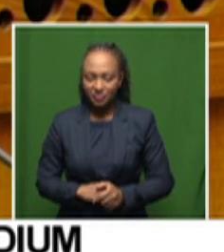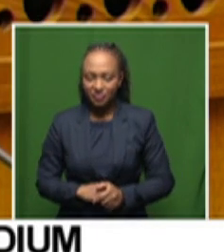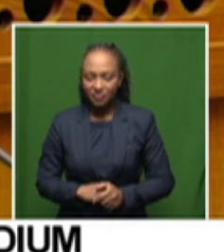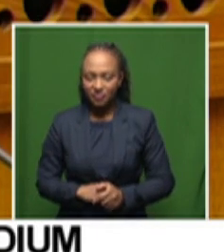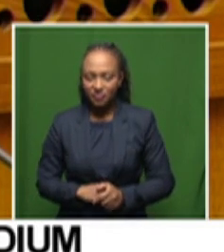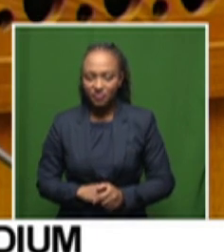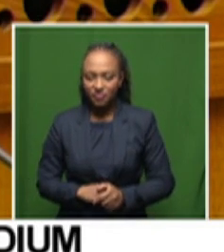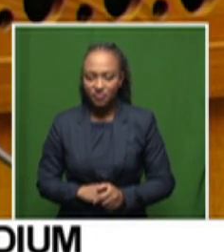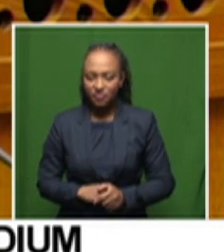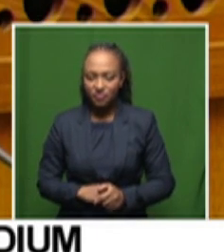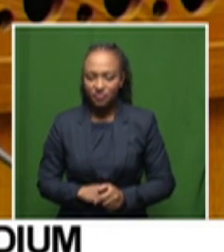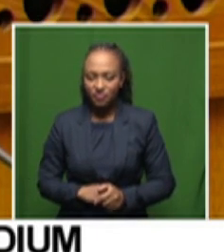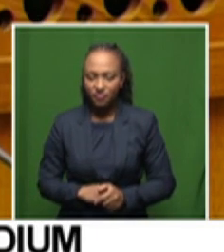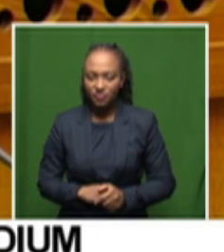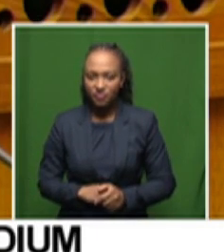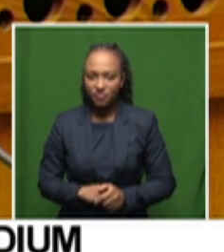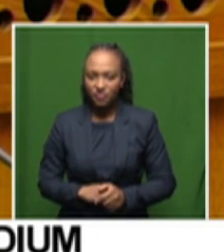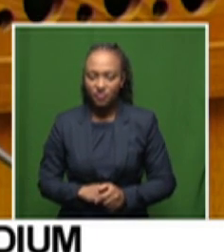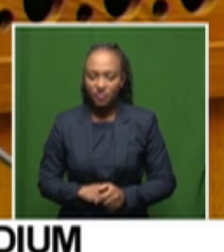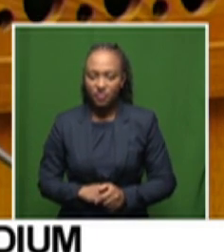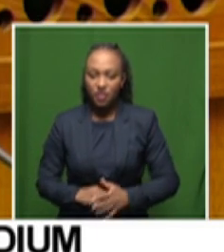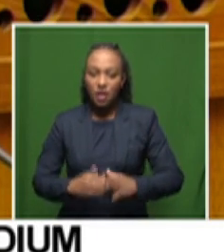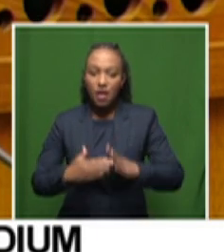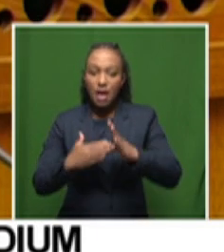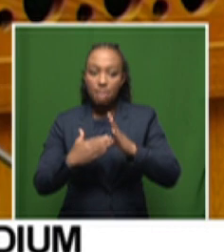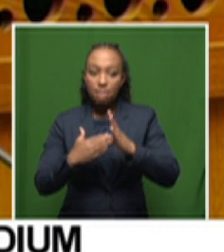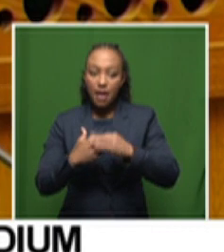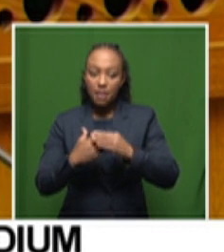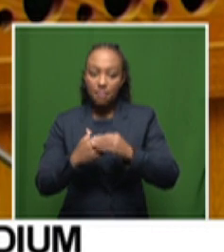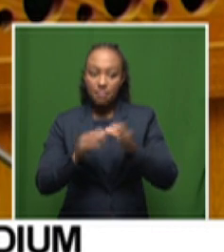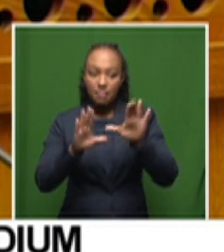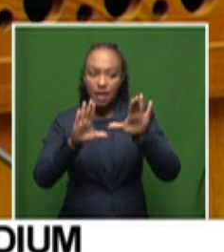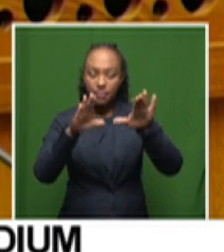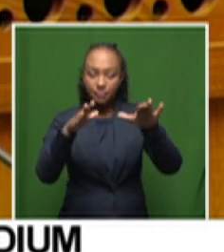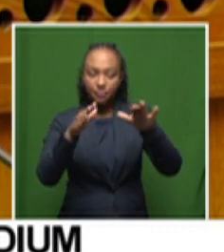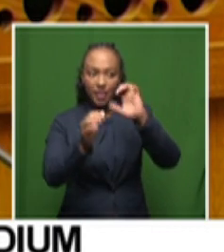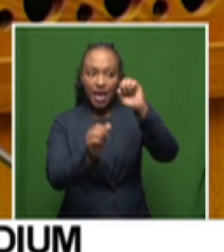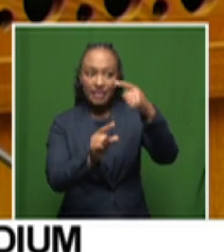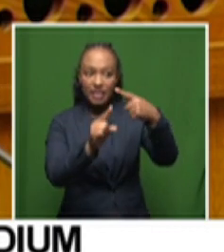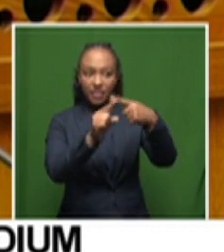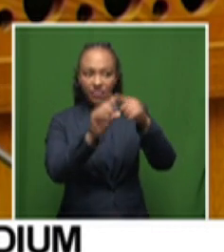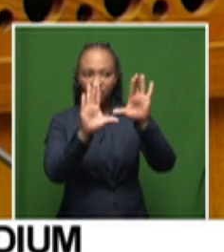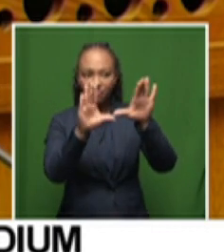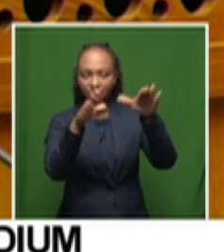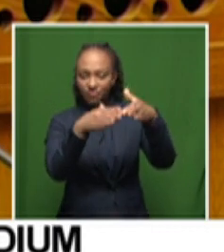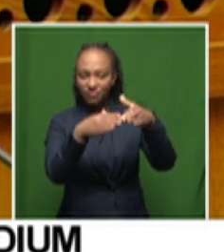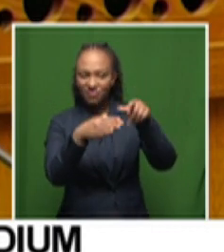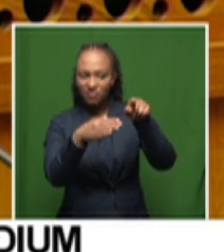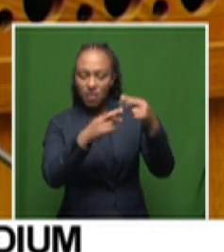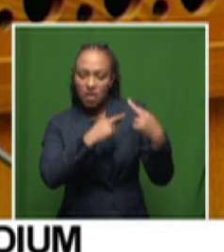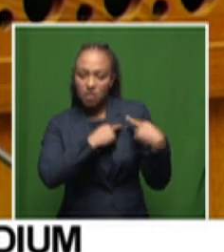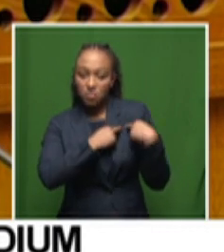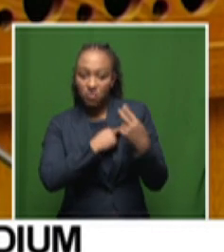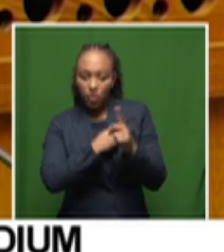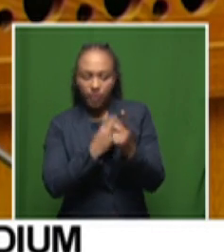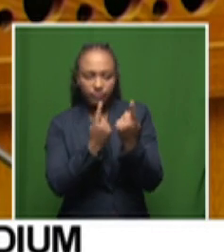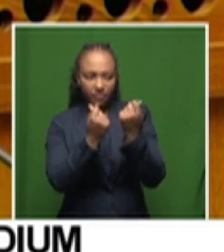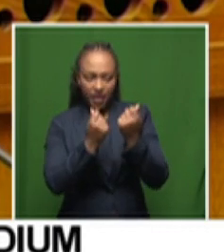Members of the executive committees responsible for finance, team finance,